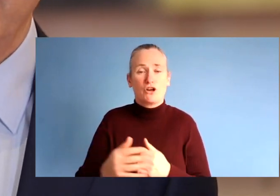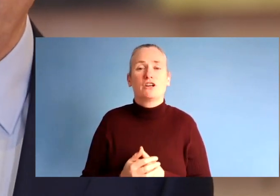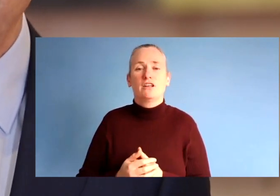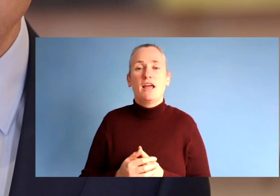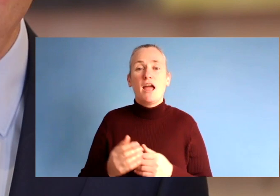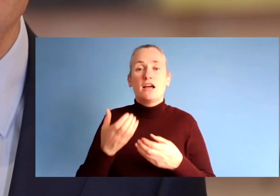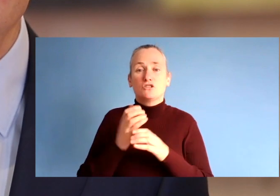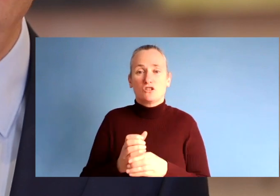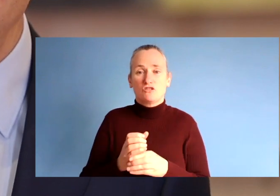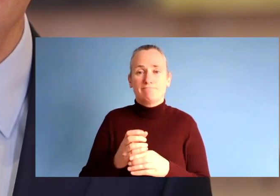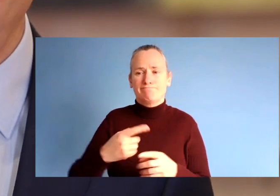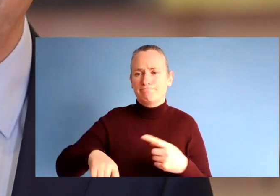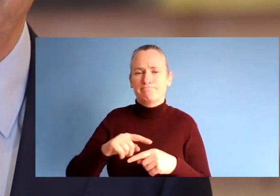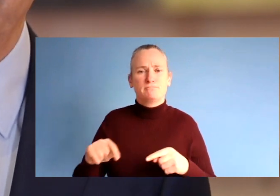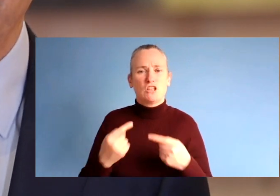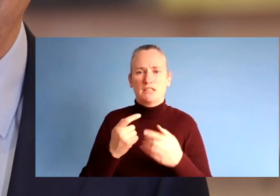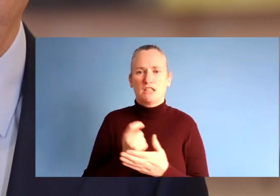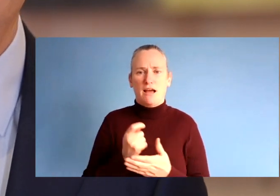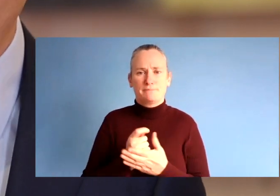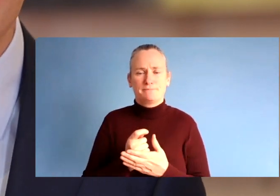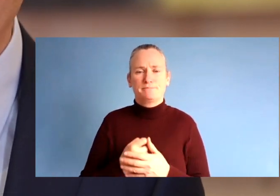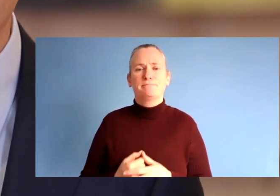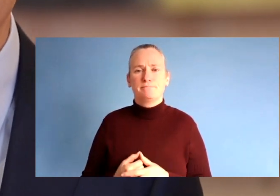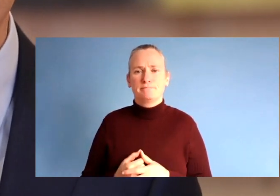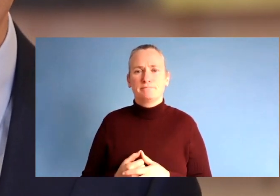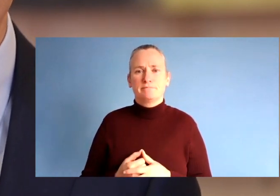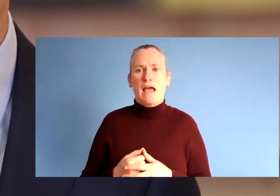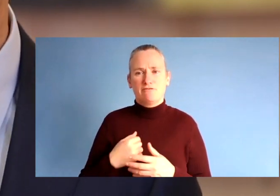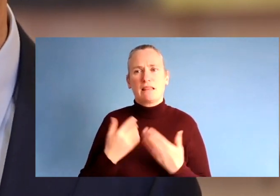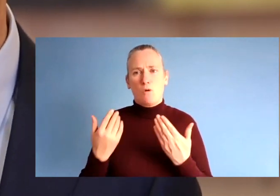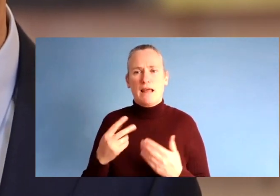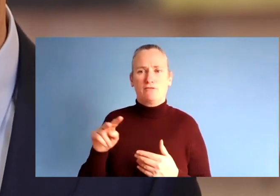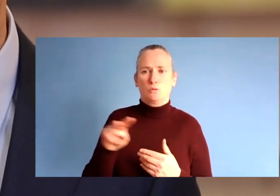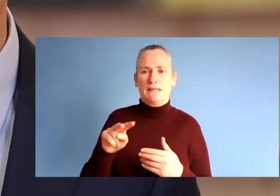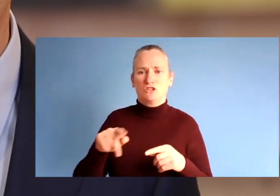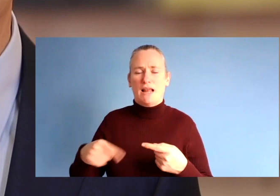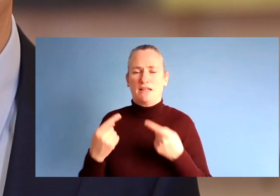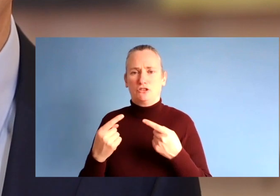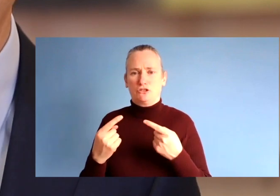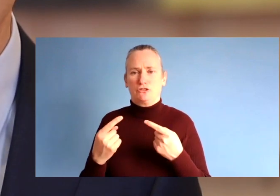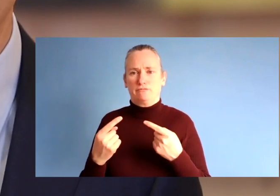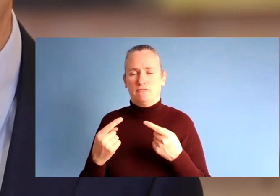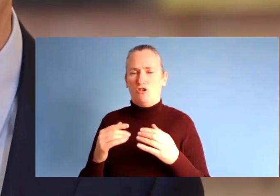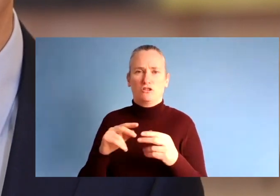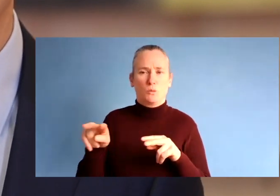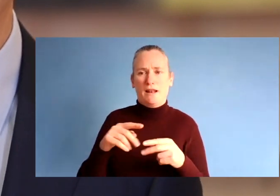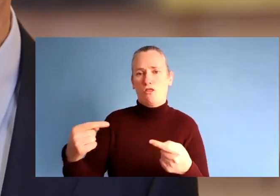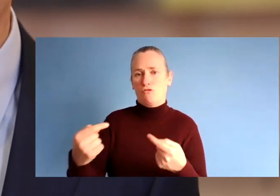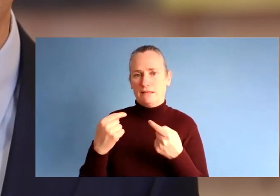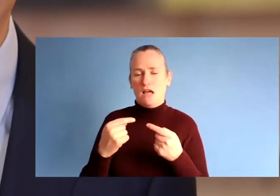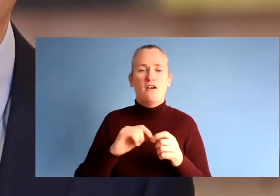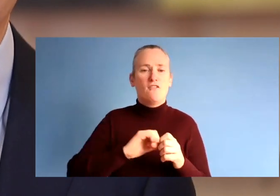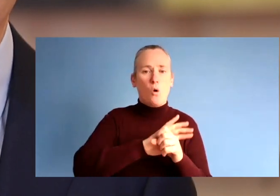country, we are in challenging times. The twin challenges, indeed the twin threats of COVID and Brexit,